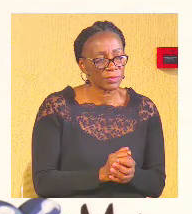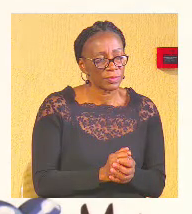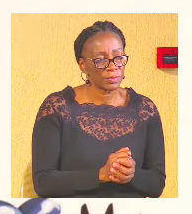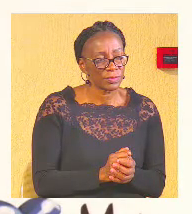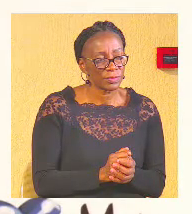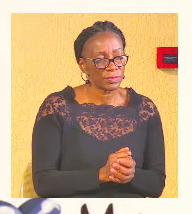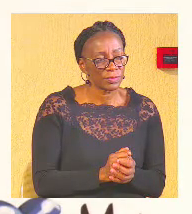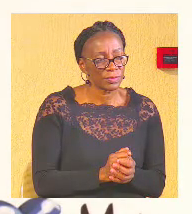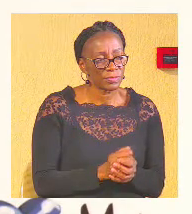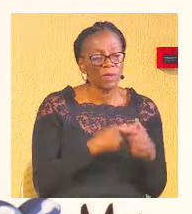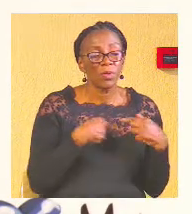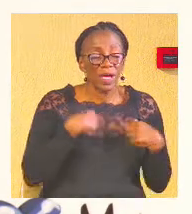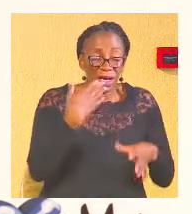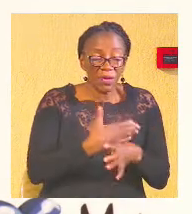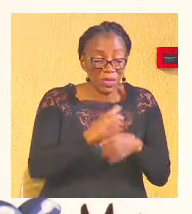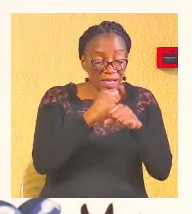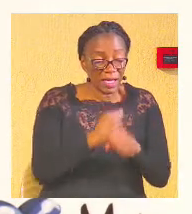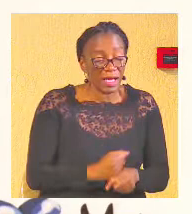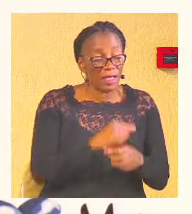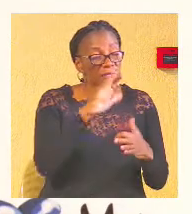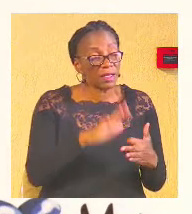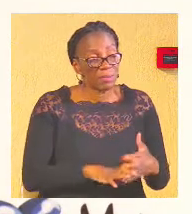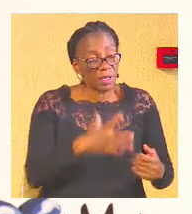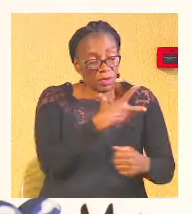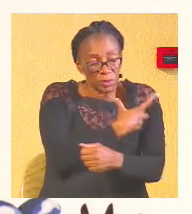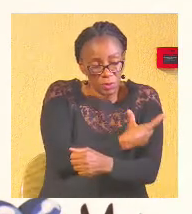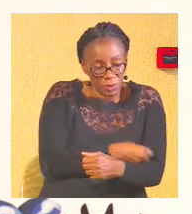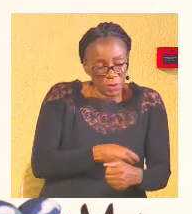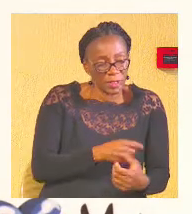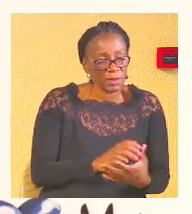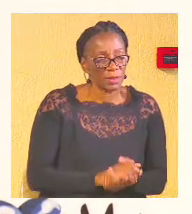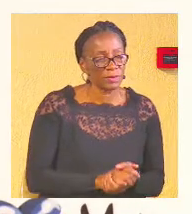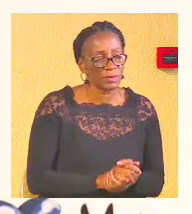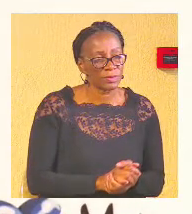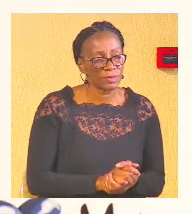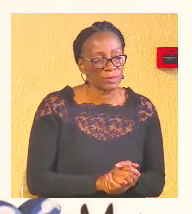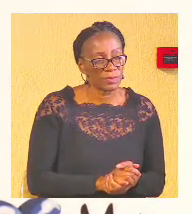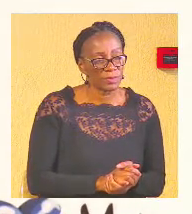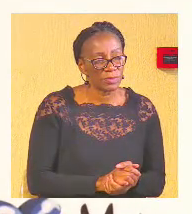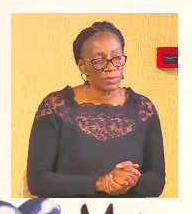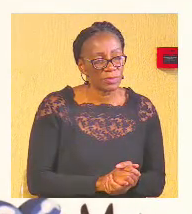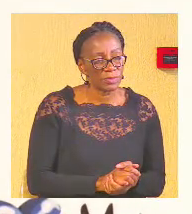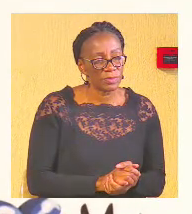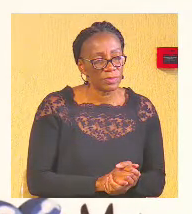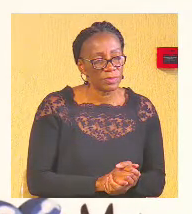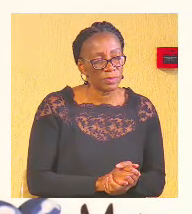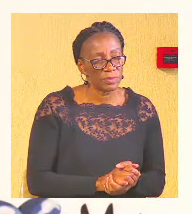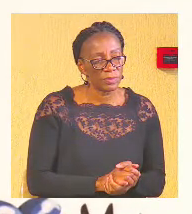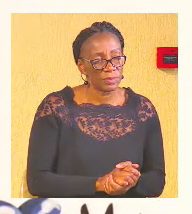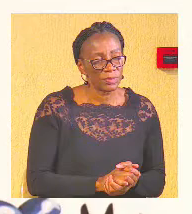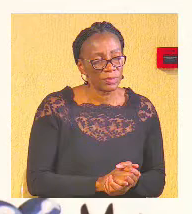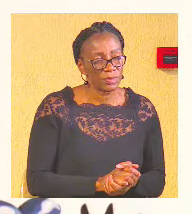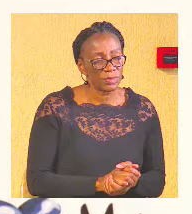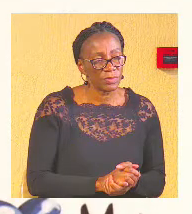on top of the issues as far as that particular concern is concerned. So we are testing more than that. We